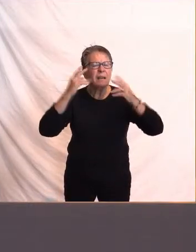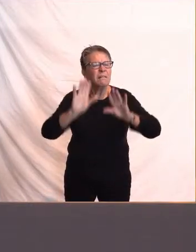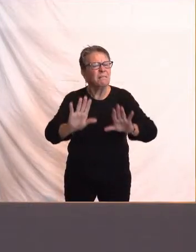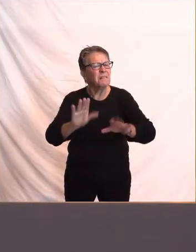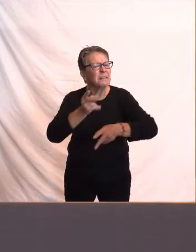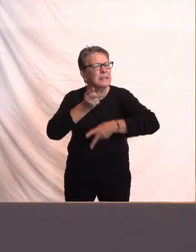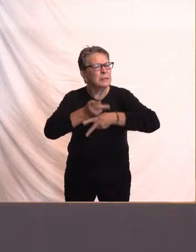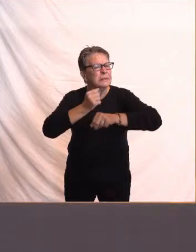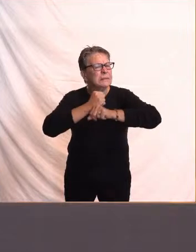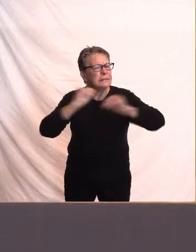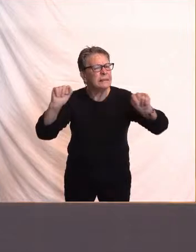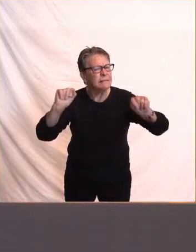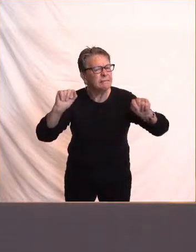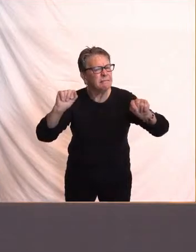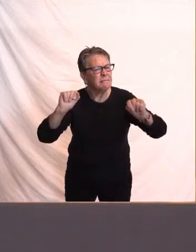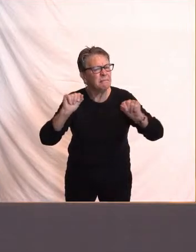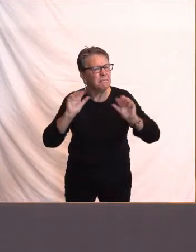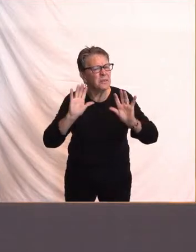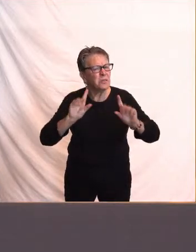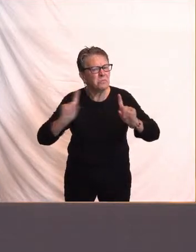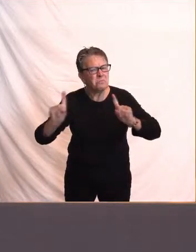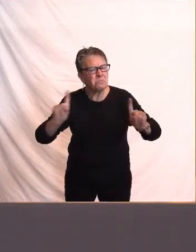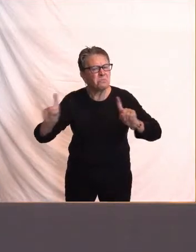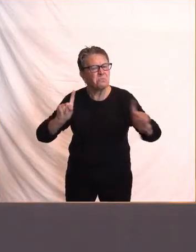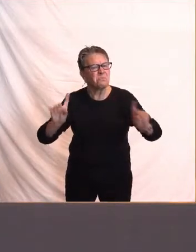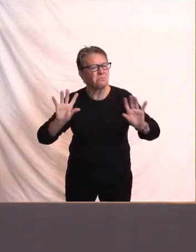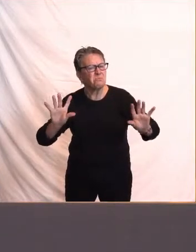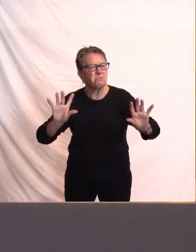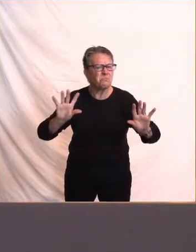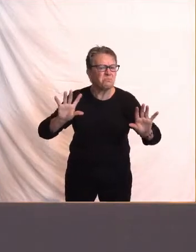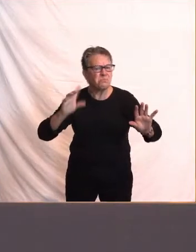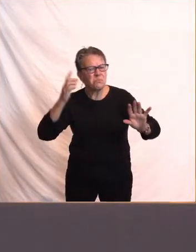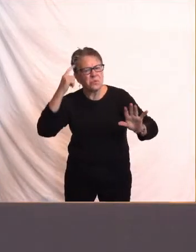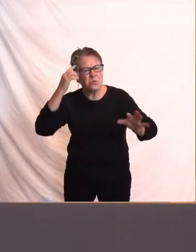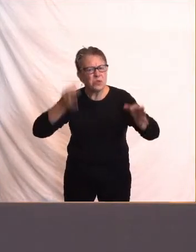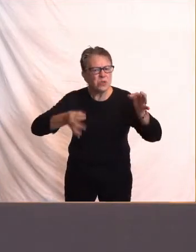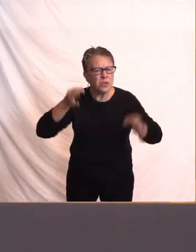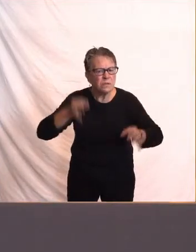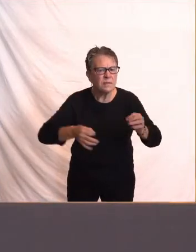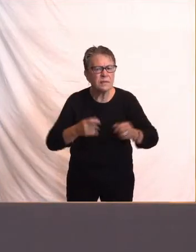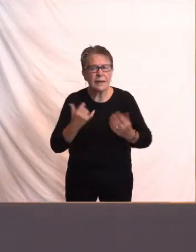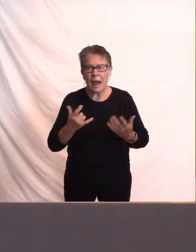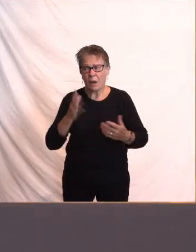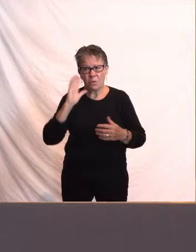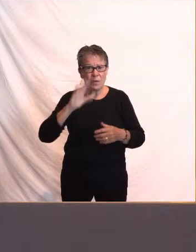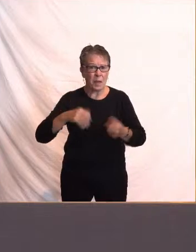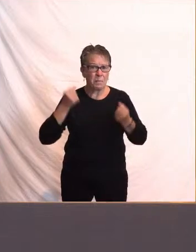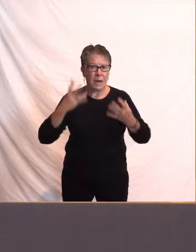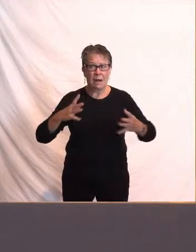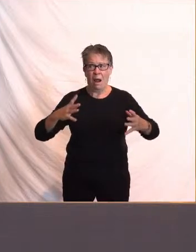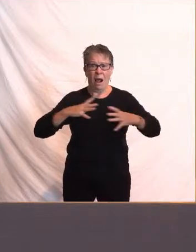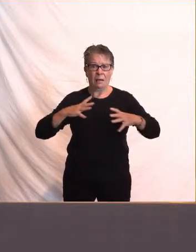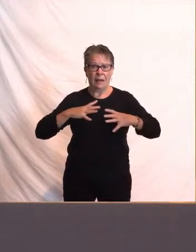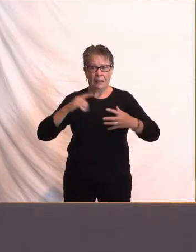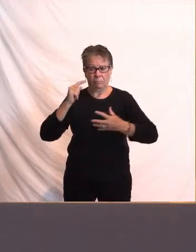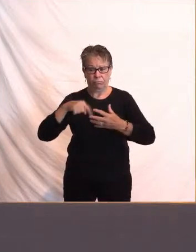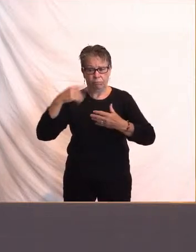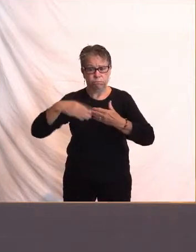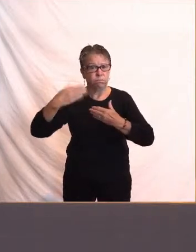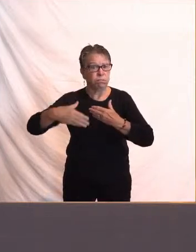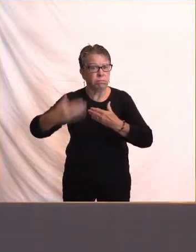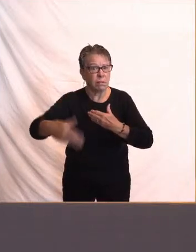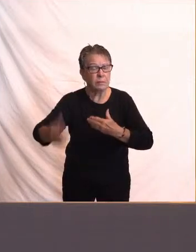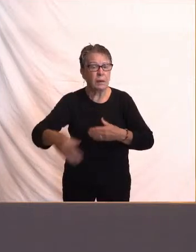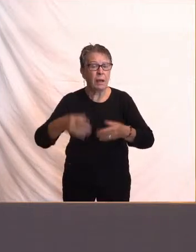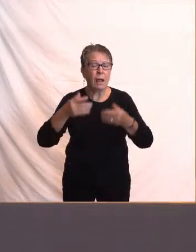month period where it's one holiday after another, some religious, some secular, but they sort of come in